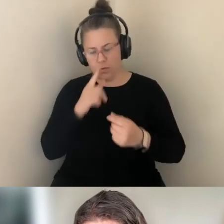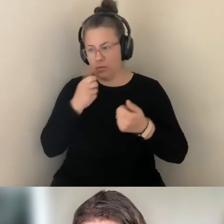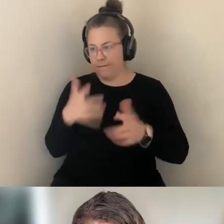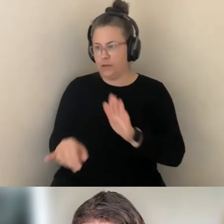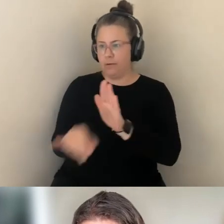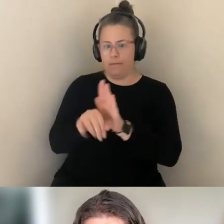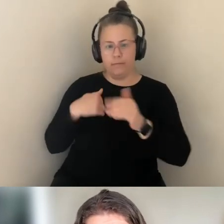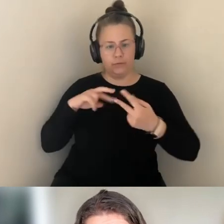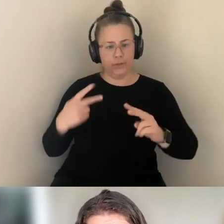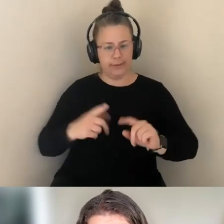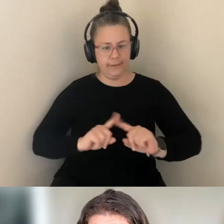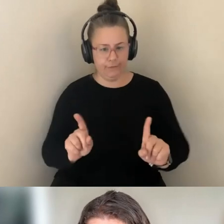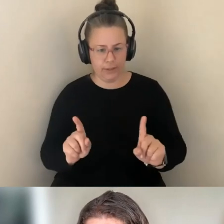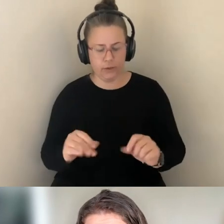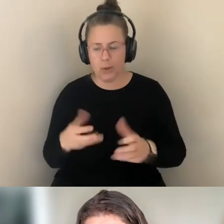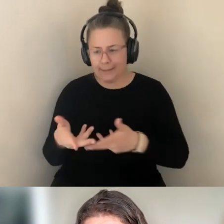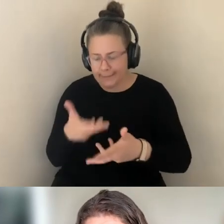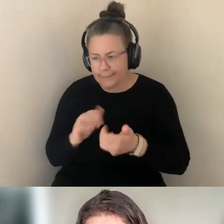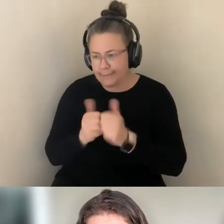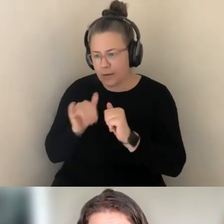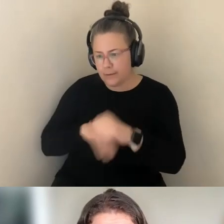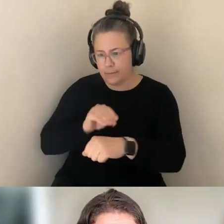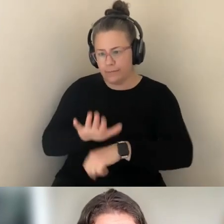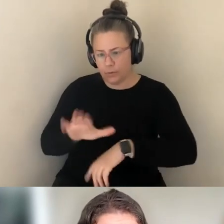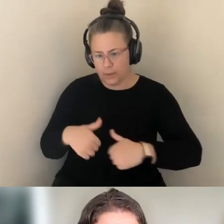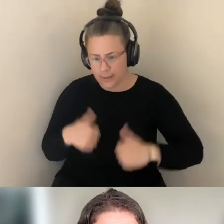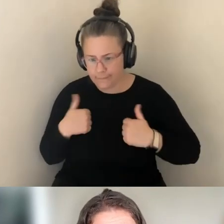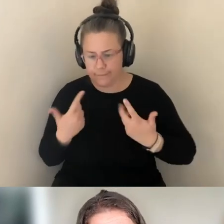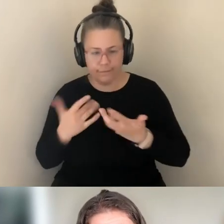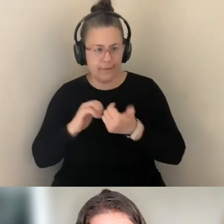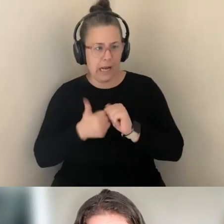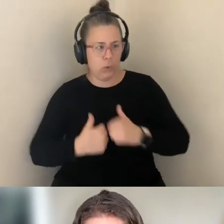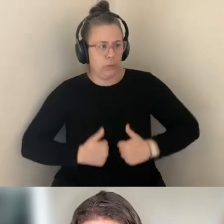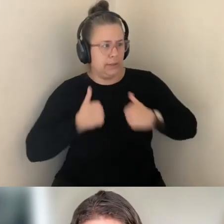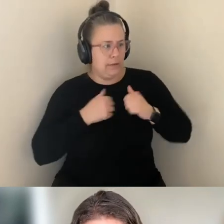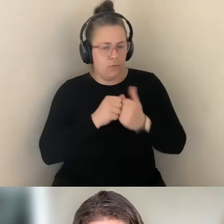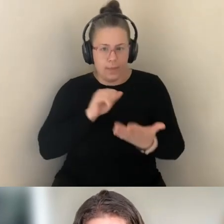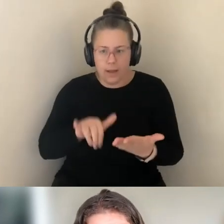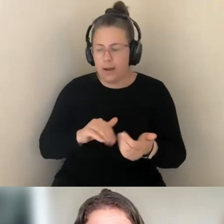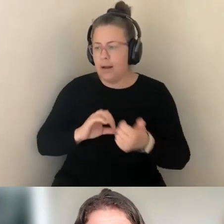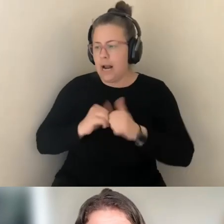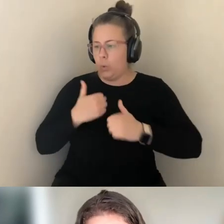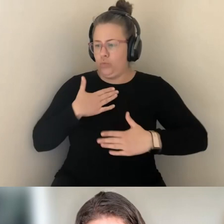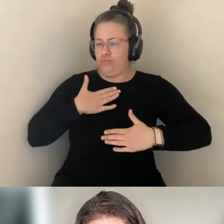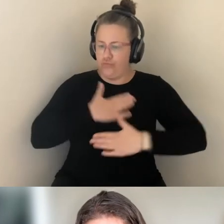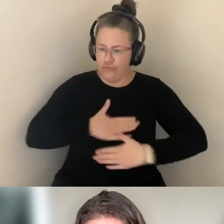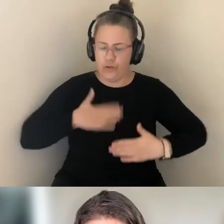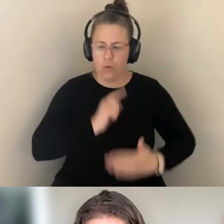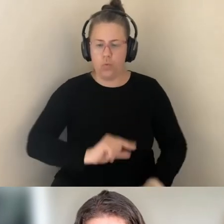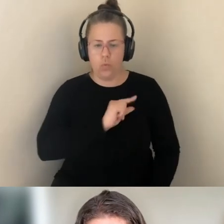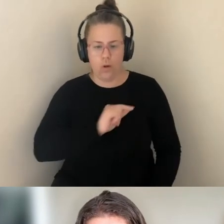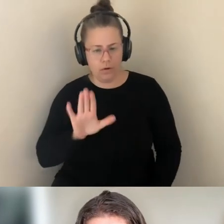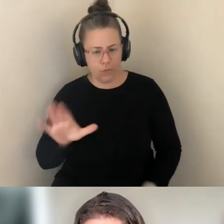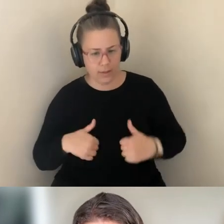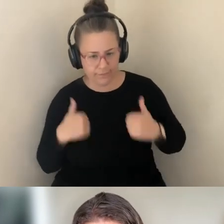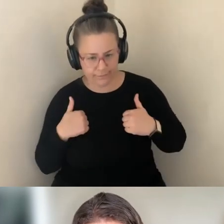how does that affect your life? How do you begin to live with that? How do you appreciate the quality of your life? And so genetic counselors are